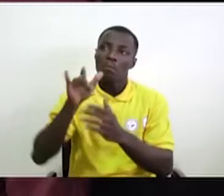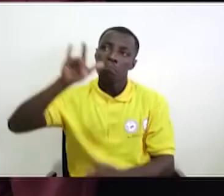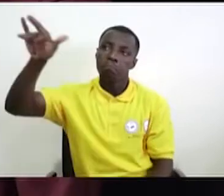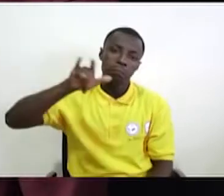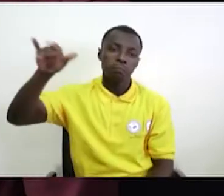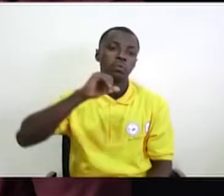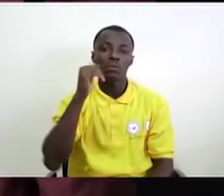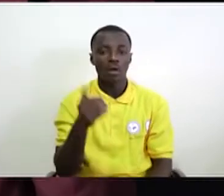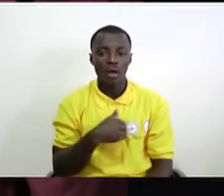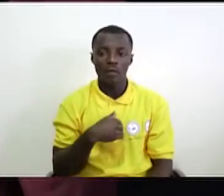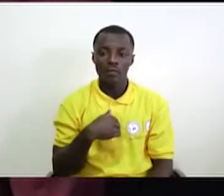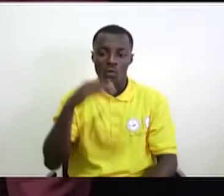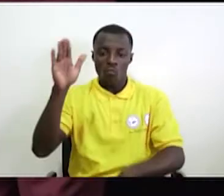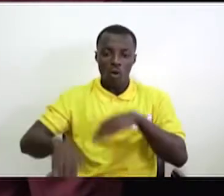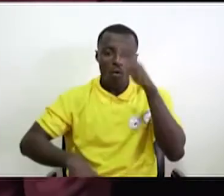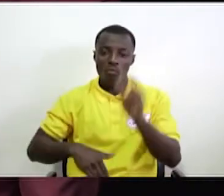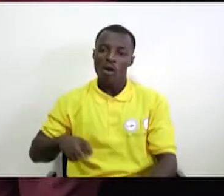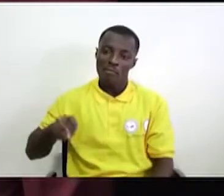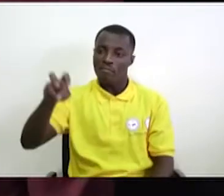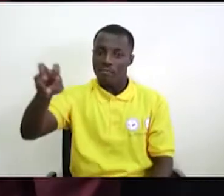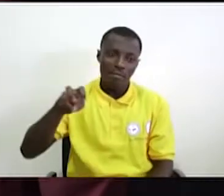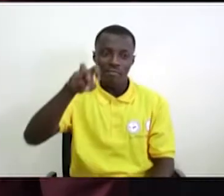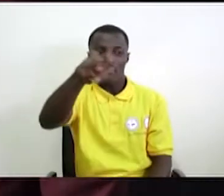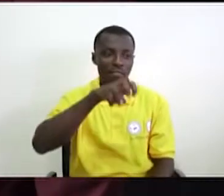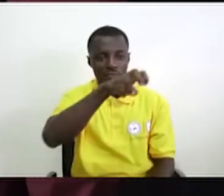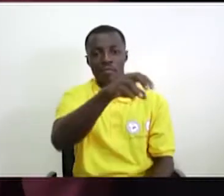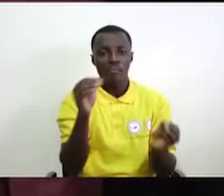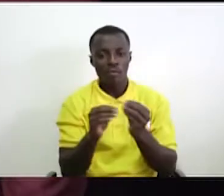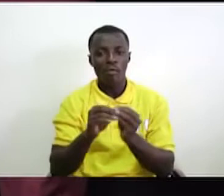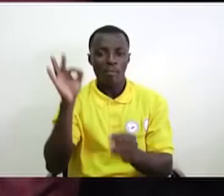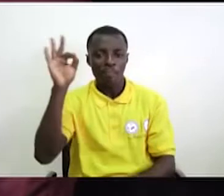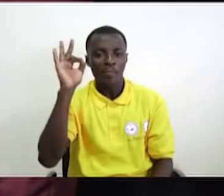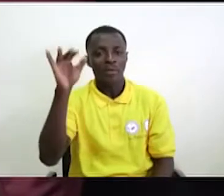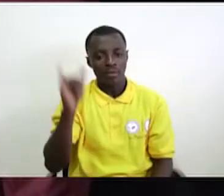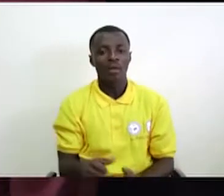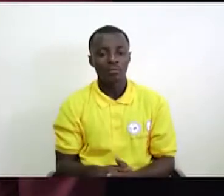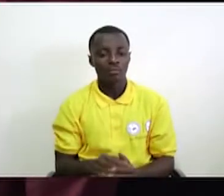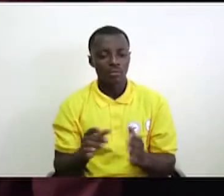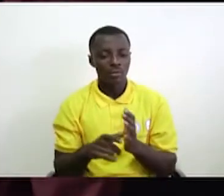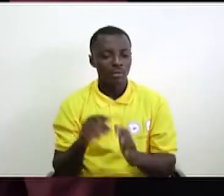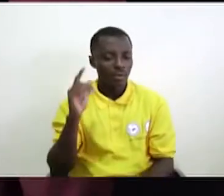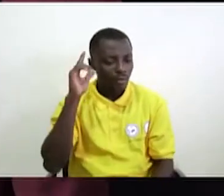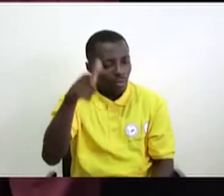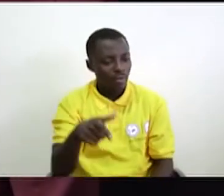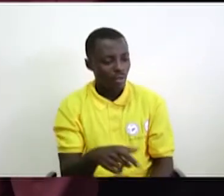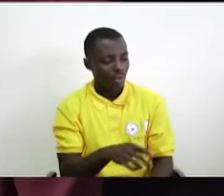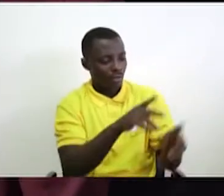loudspeakers. Someone once asked him the secret of his service to God.